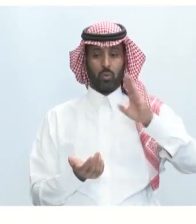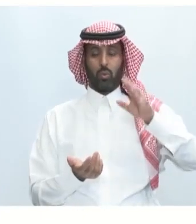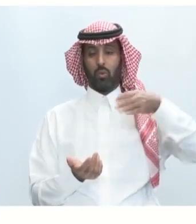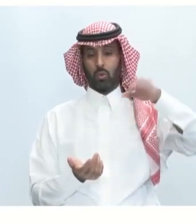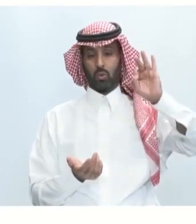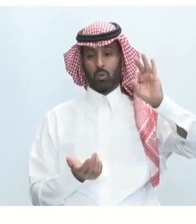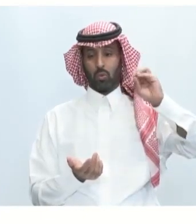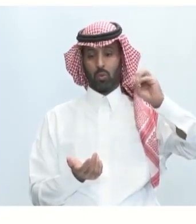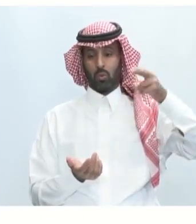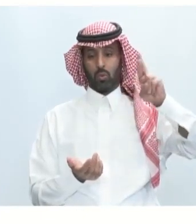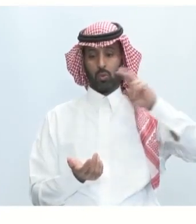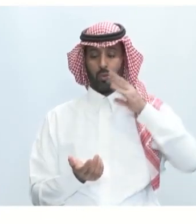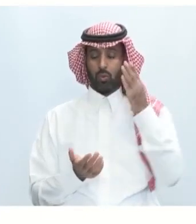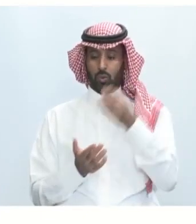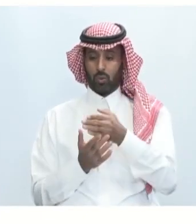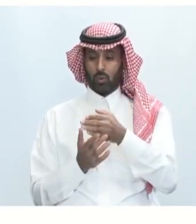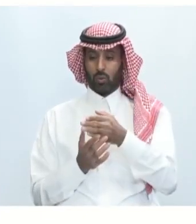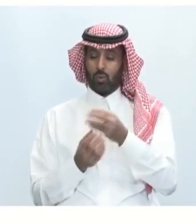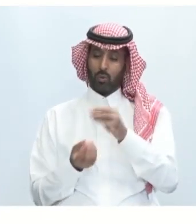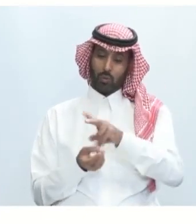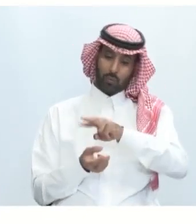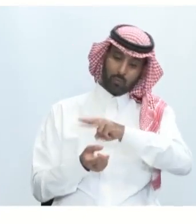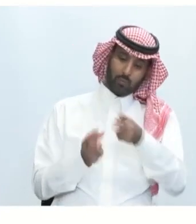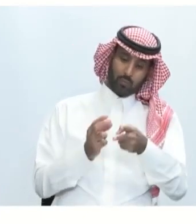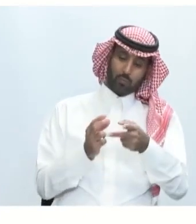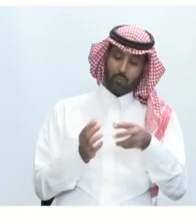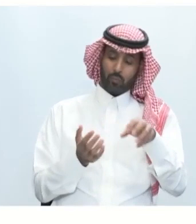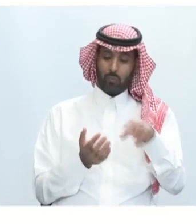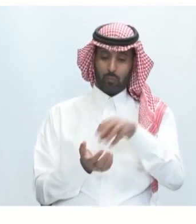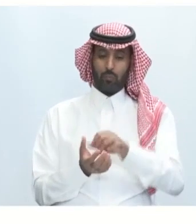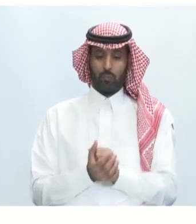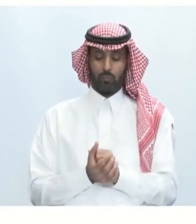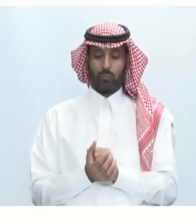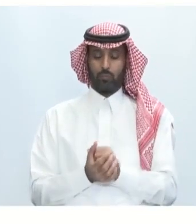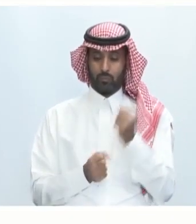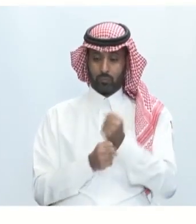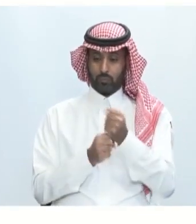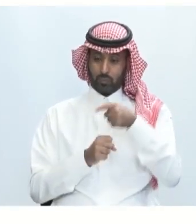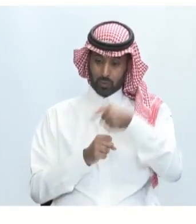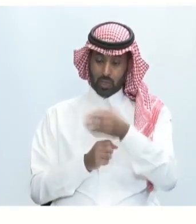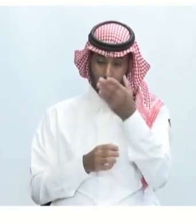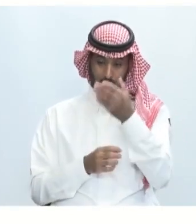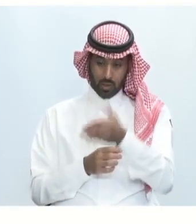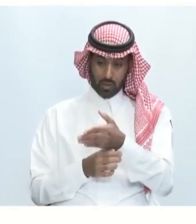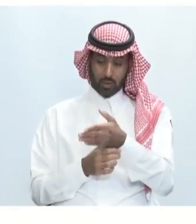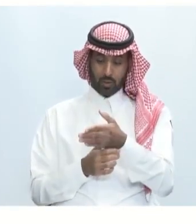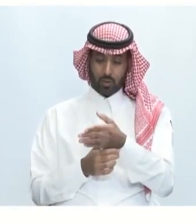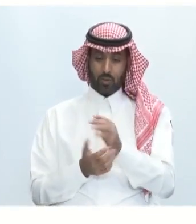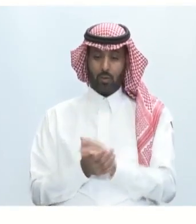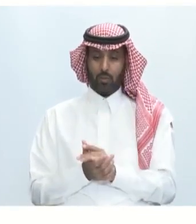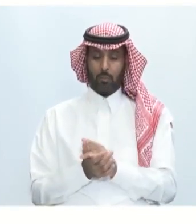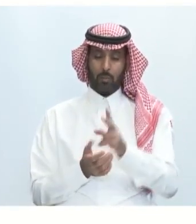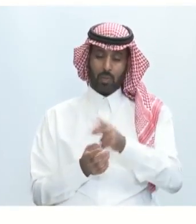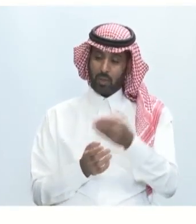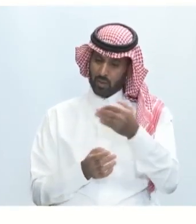If there is a preposition, the indirect object goes after the direct object. If there is a preposition,